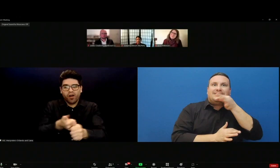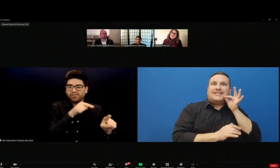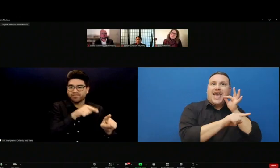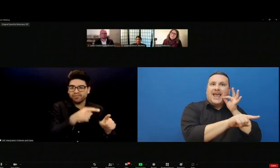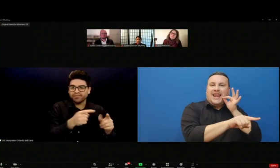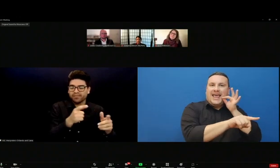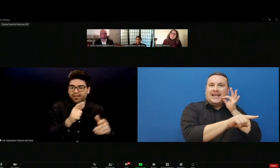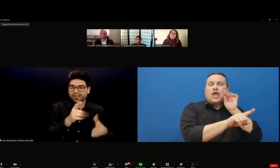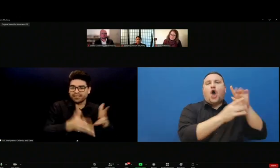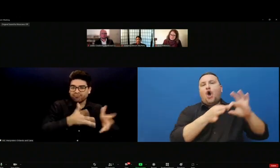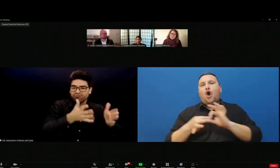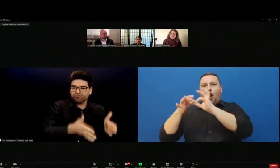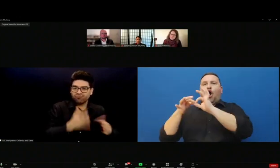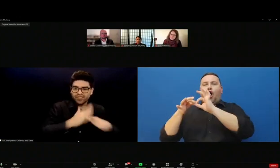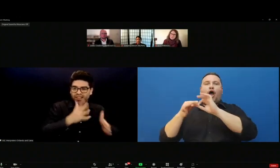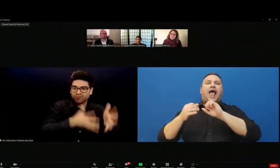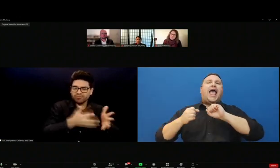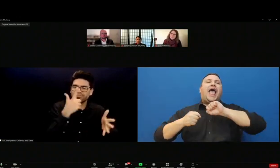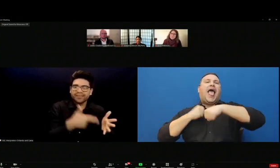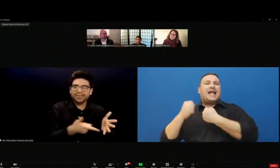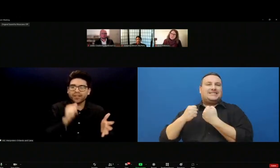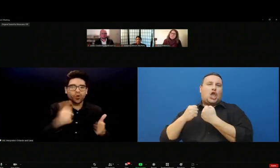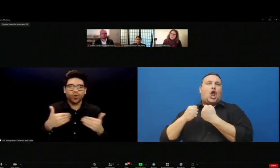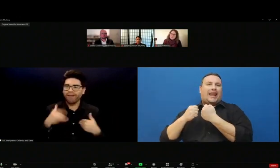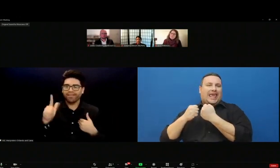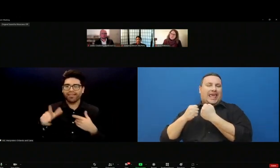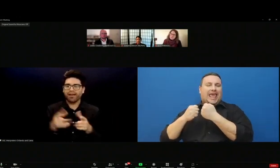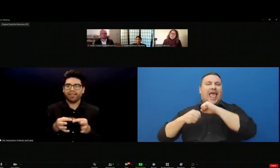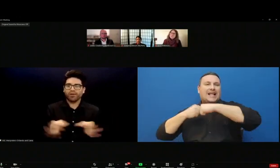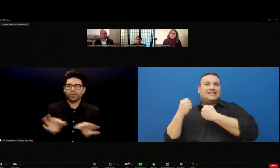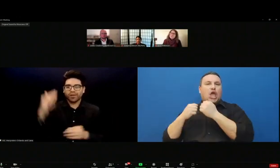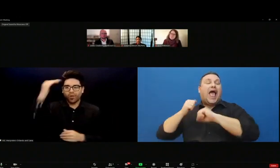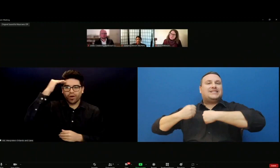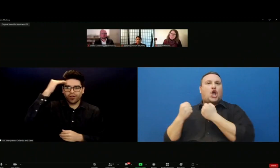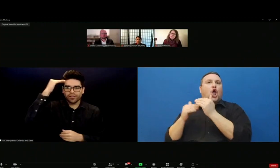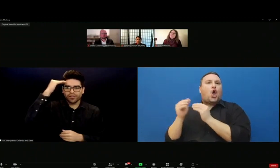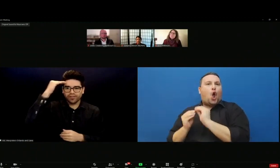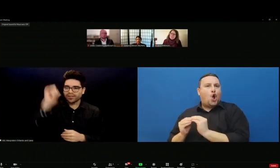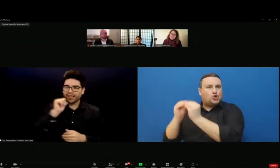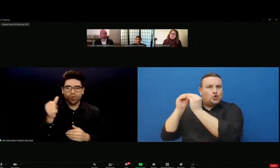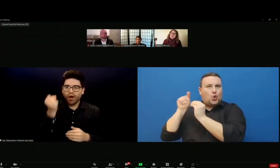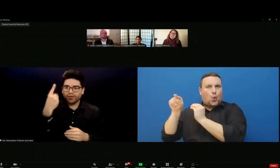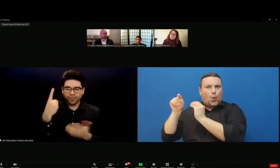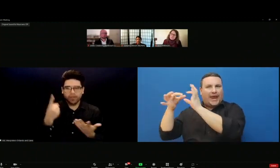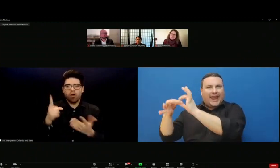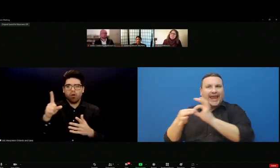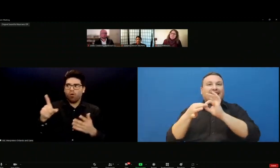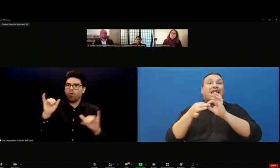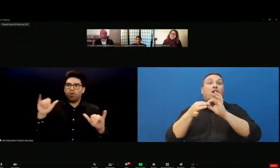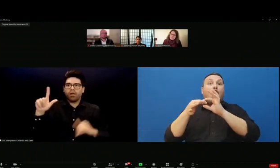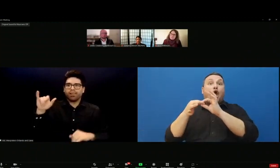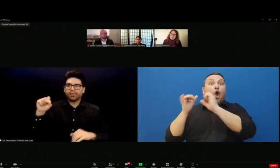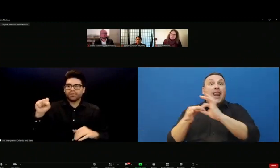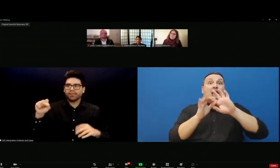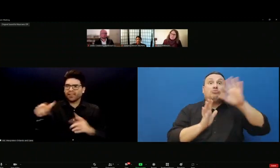constructed action, because there is not yet this linguistic awareness that this is a linguistic tool that I can combine with other linguistic